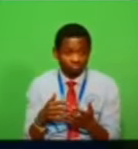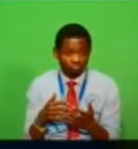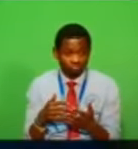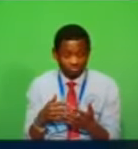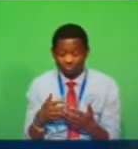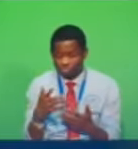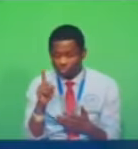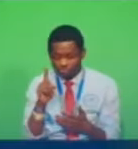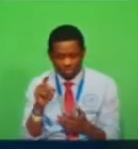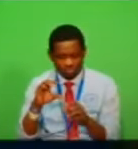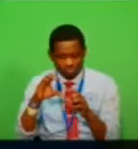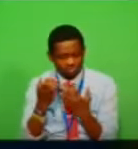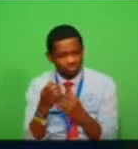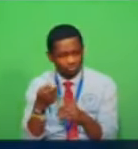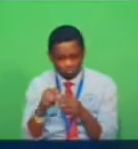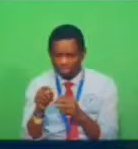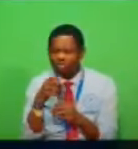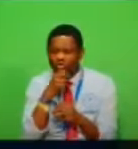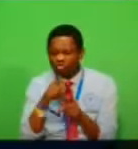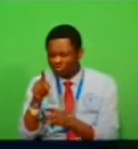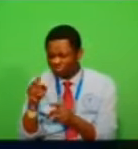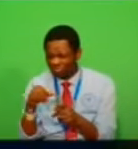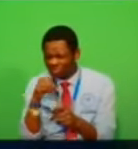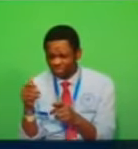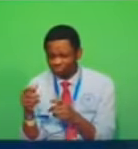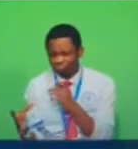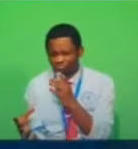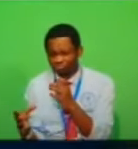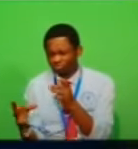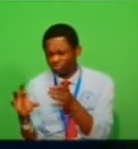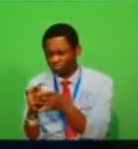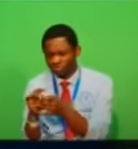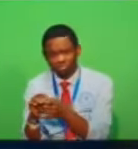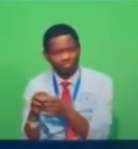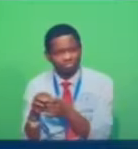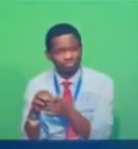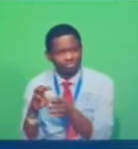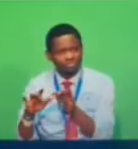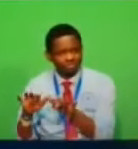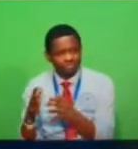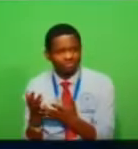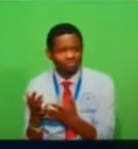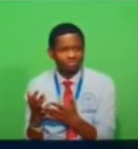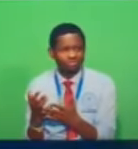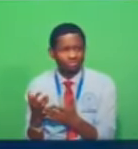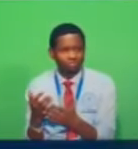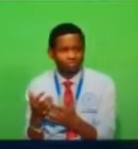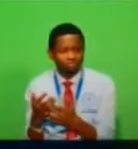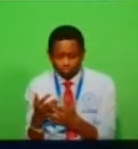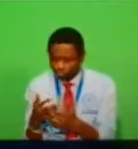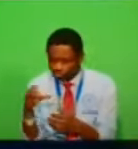up with the new technology that was coming up. And so the company was looking for young interns, just like Dr. Japon is looking to do